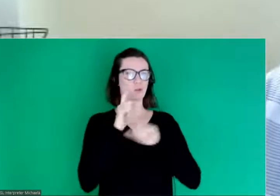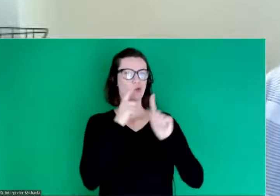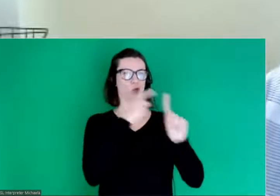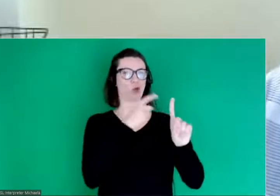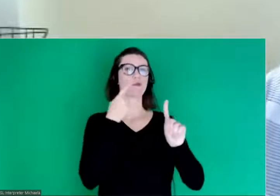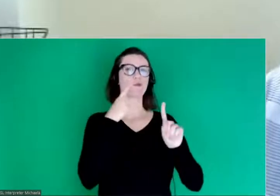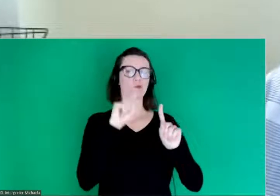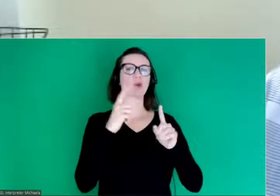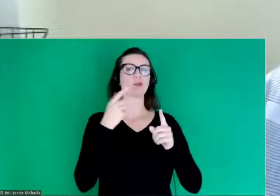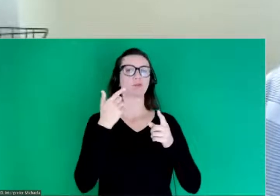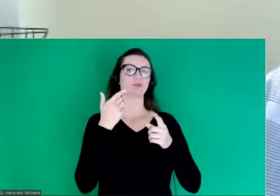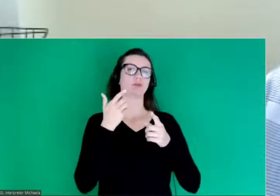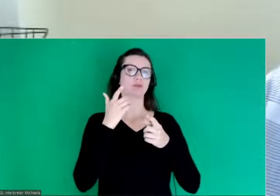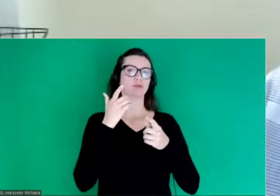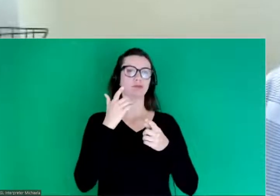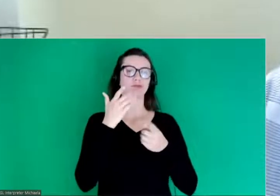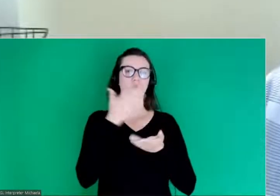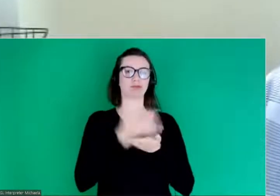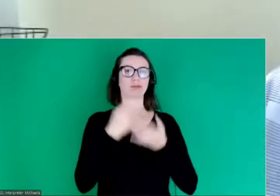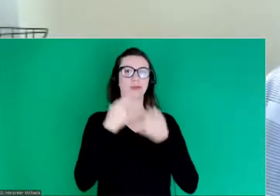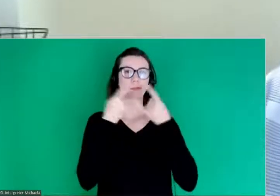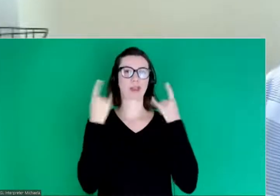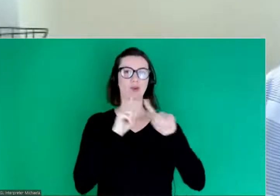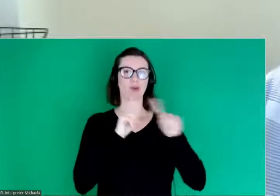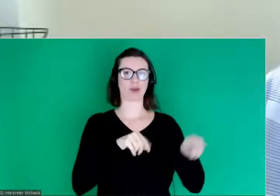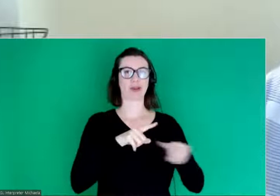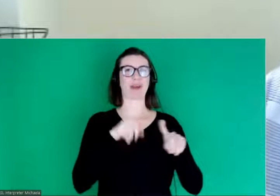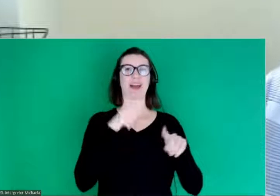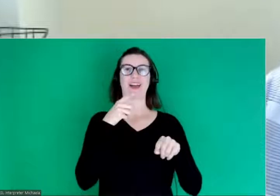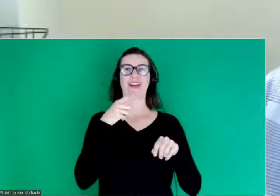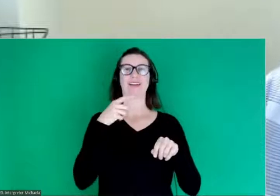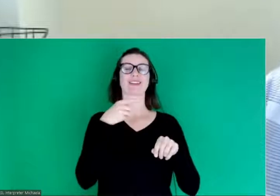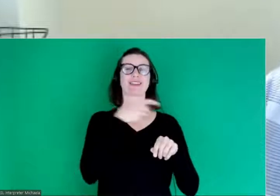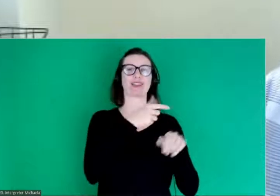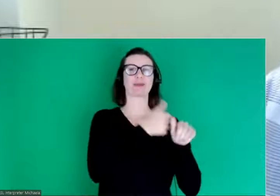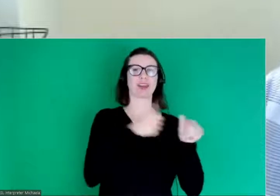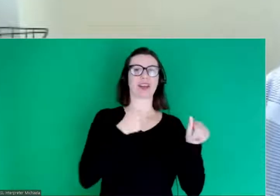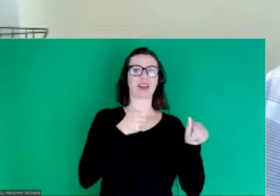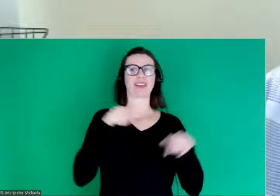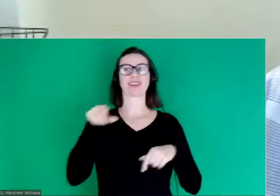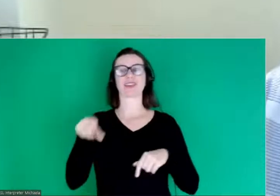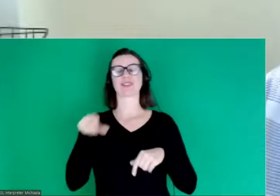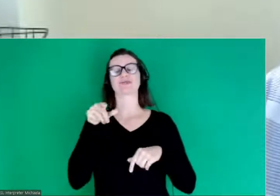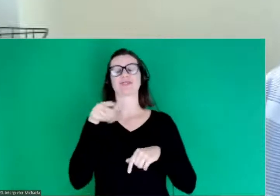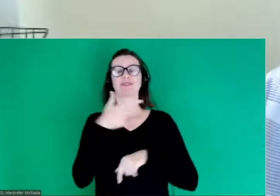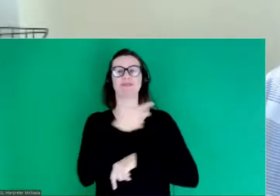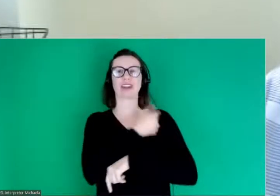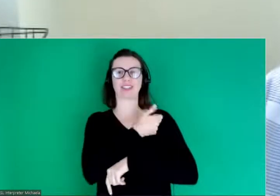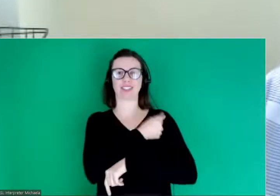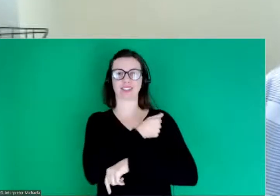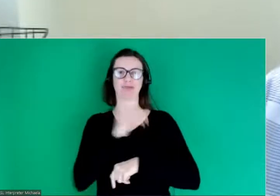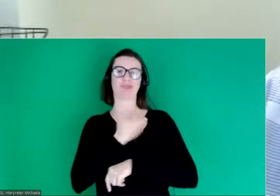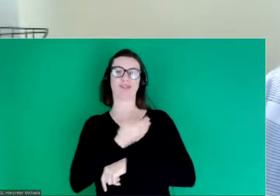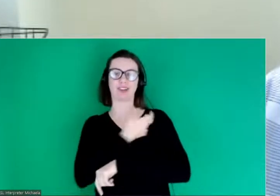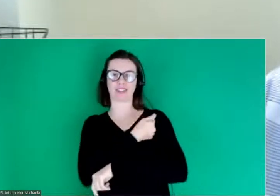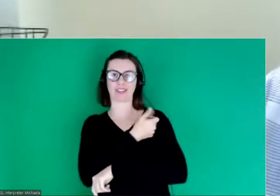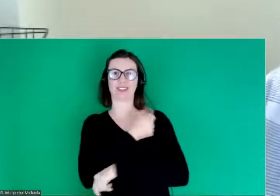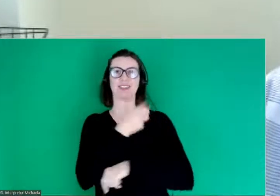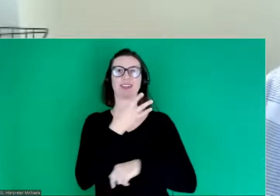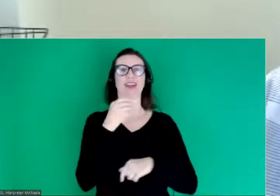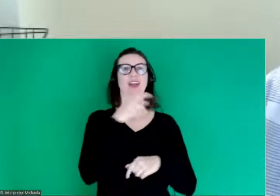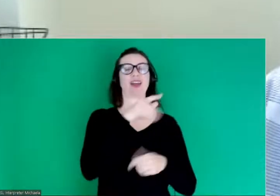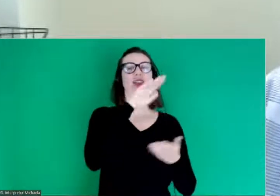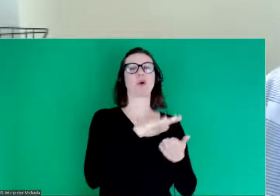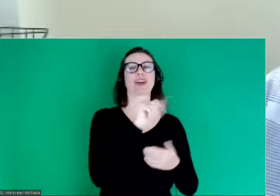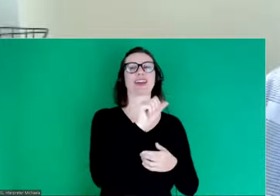but they are way ahead of Mendocino in vaccinations and below us in case rates. So I think it's too early for me to safely